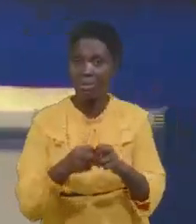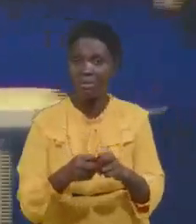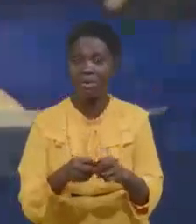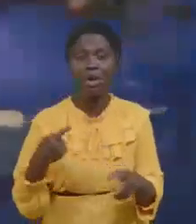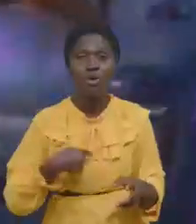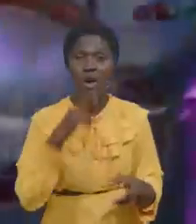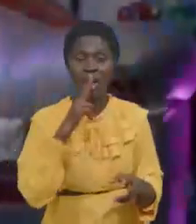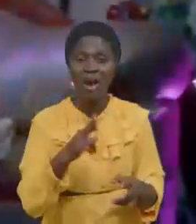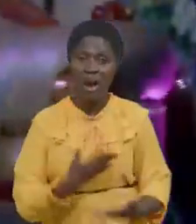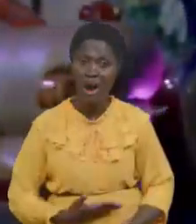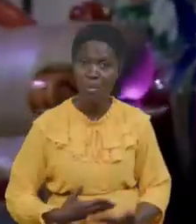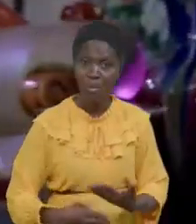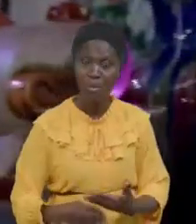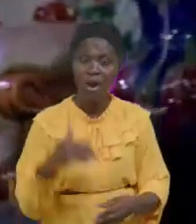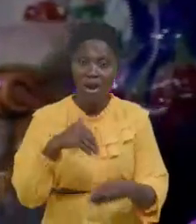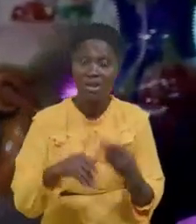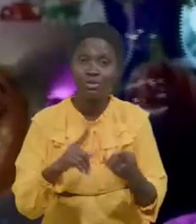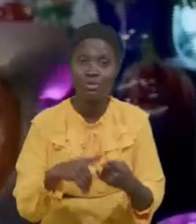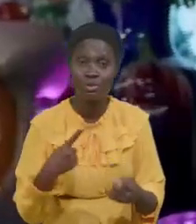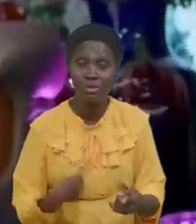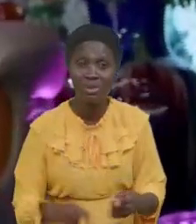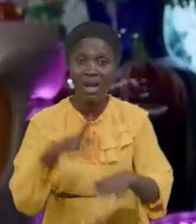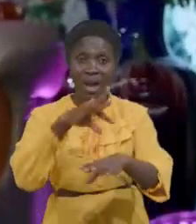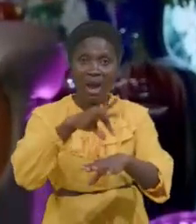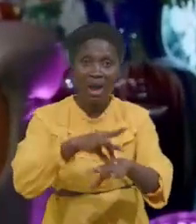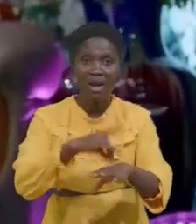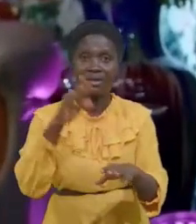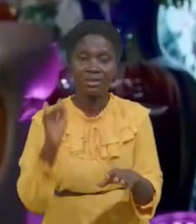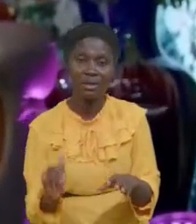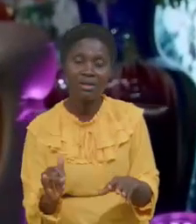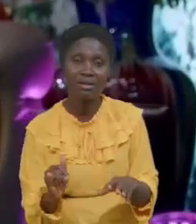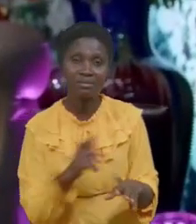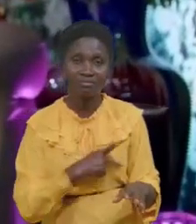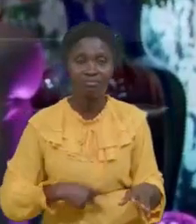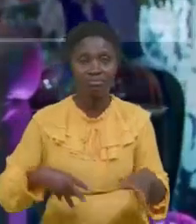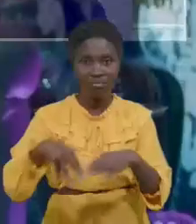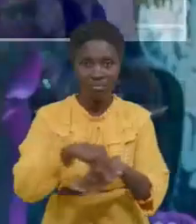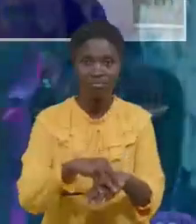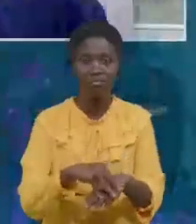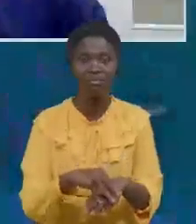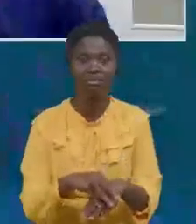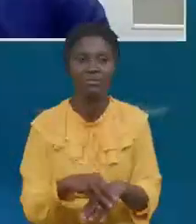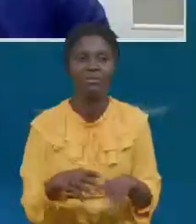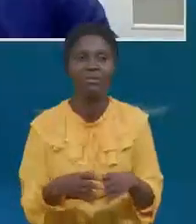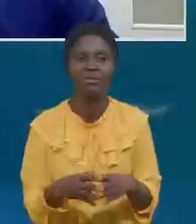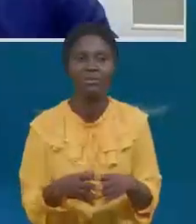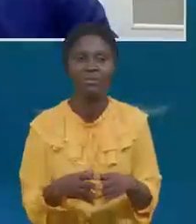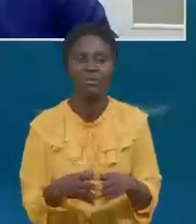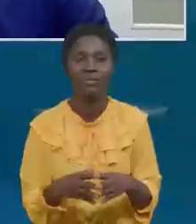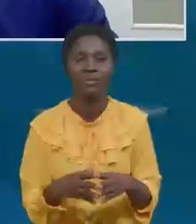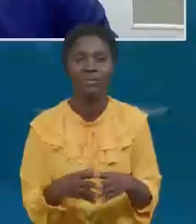born into an earthly kingdom, and we want a change. You